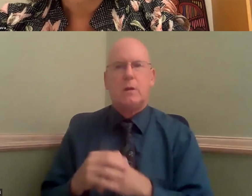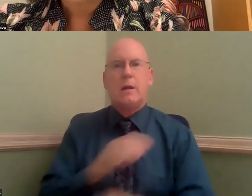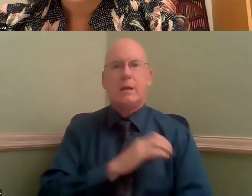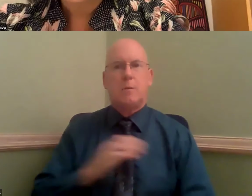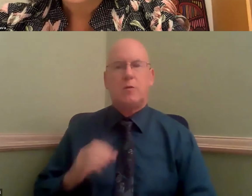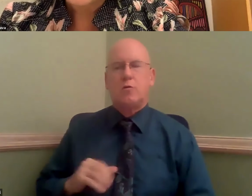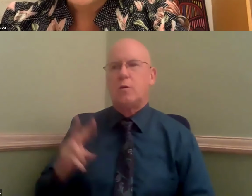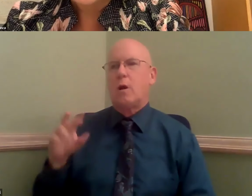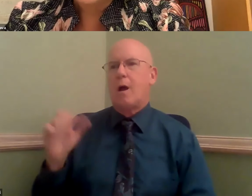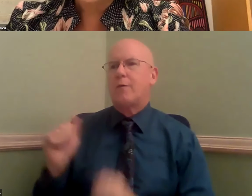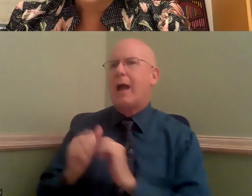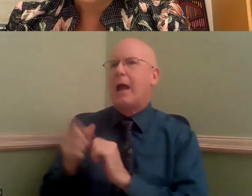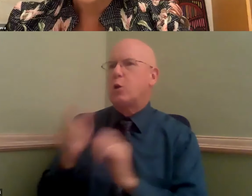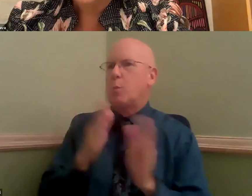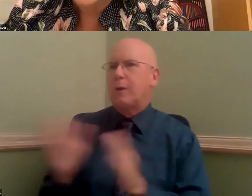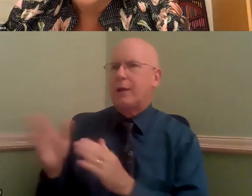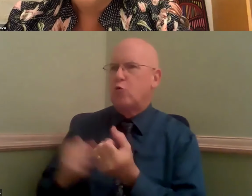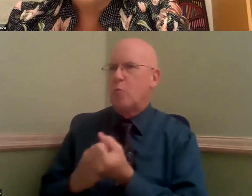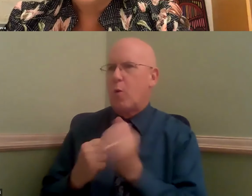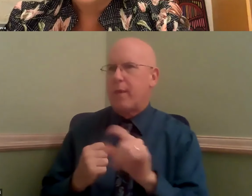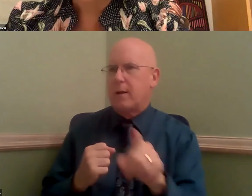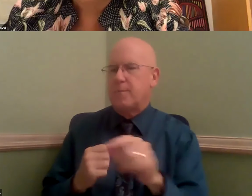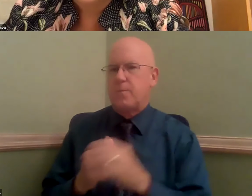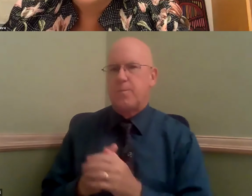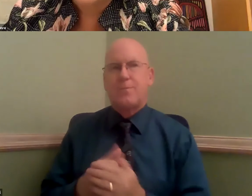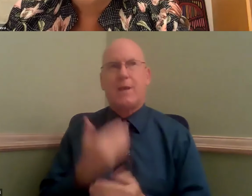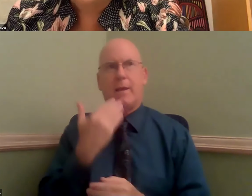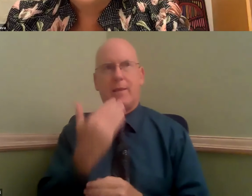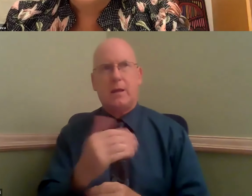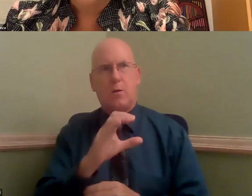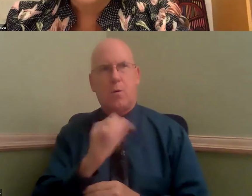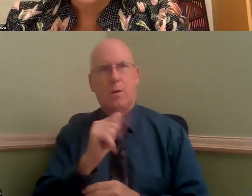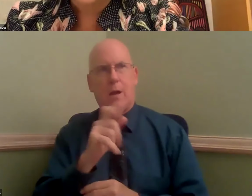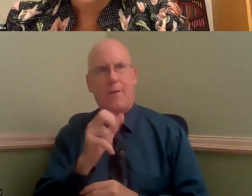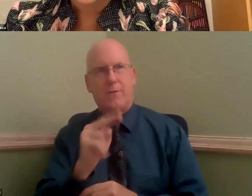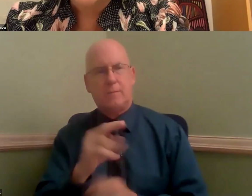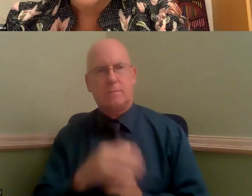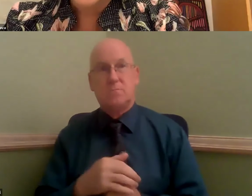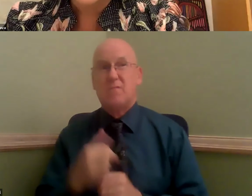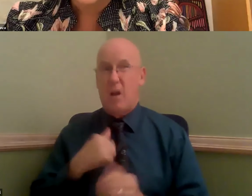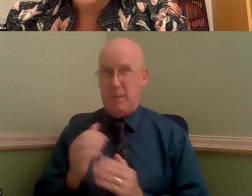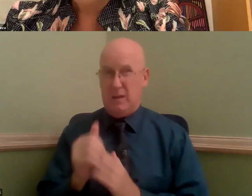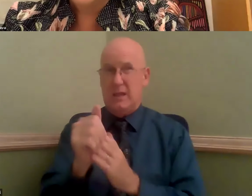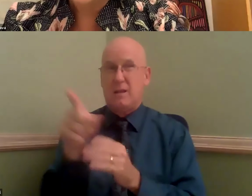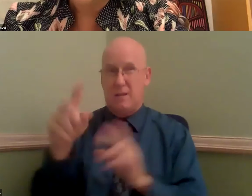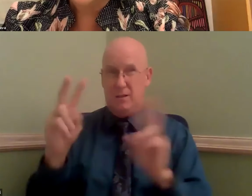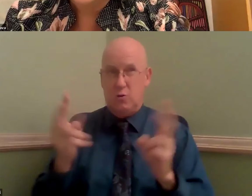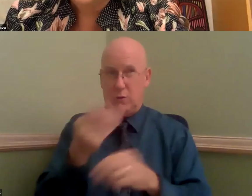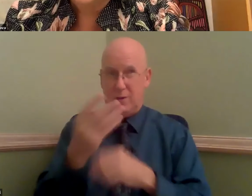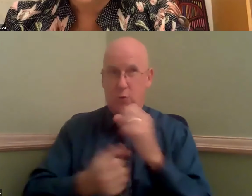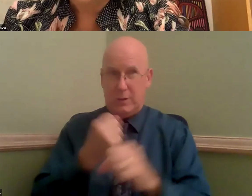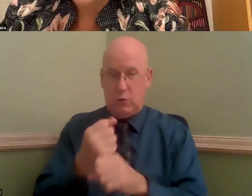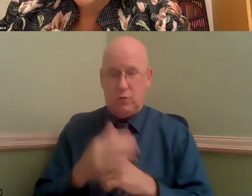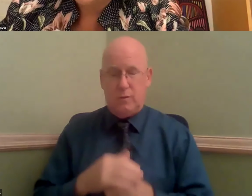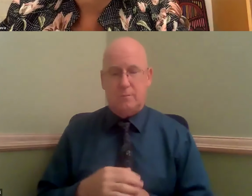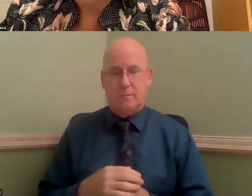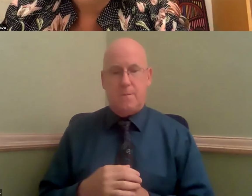that question. Thank you so much, Calvin. And as I said, I have been leading on this issue for several years. My ordinance